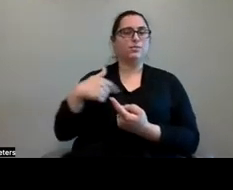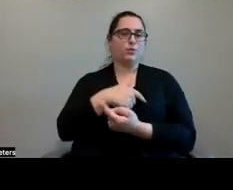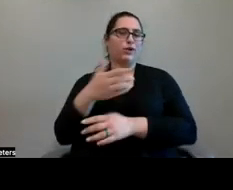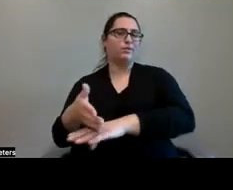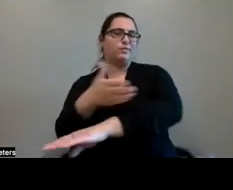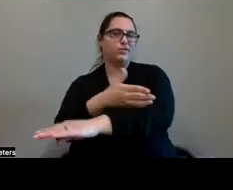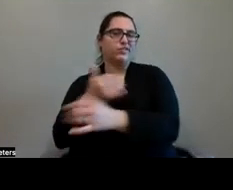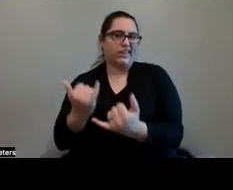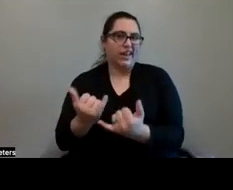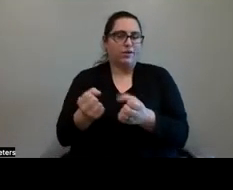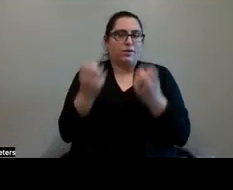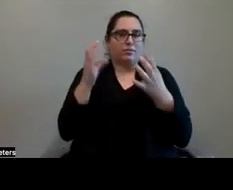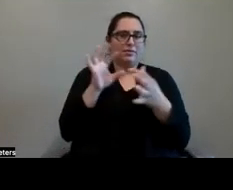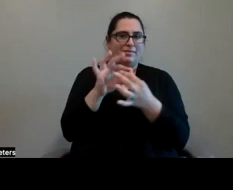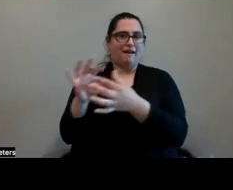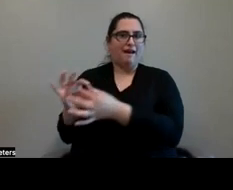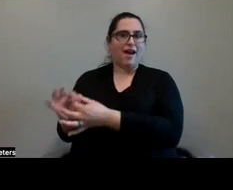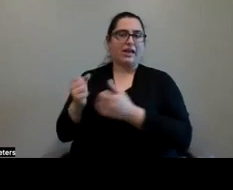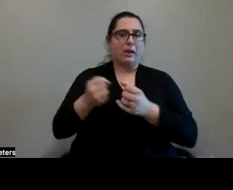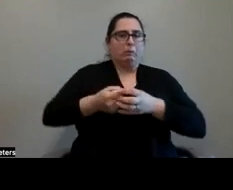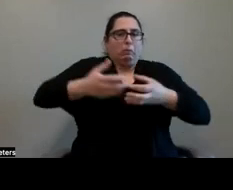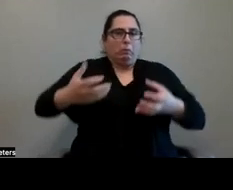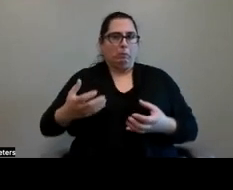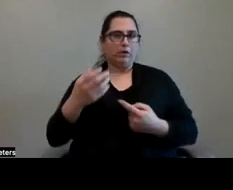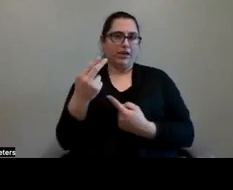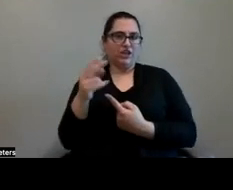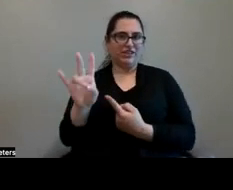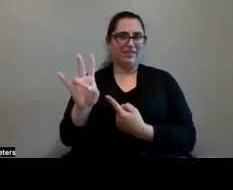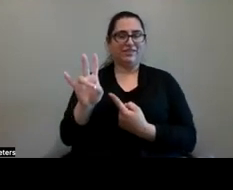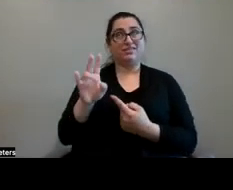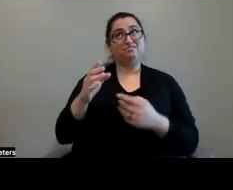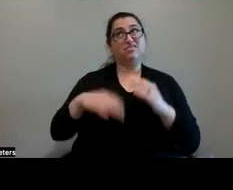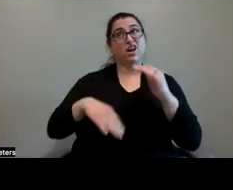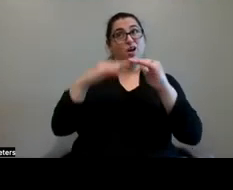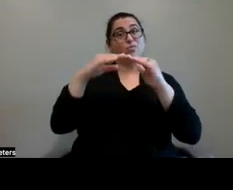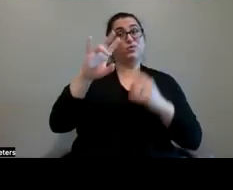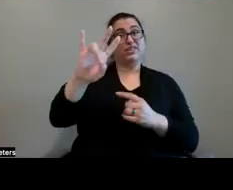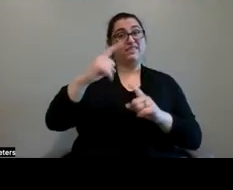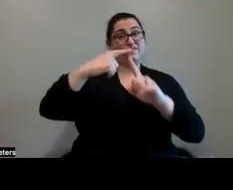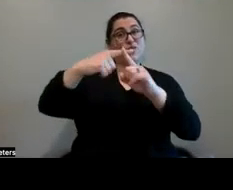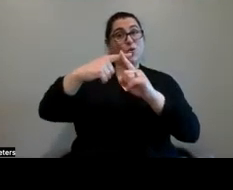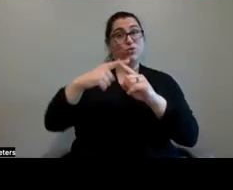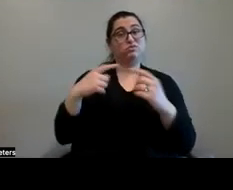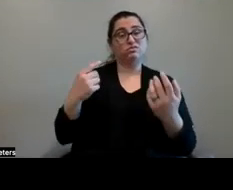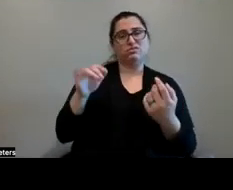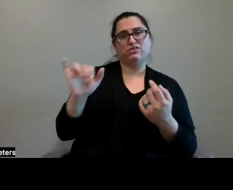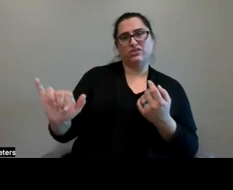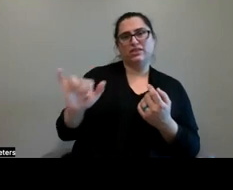breadth of binding to H7 as much as 7-fold for this one H7